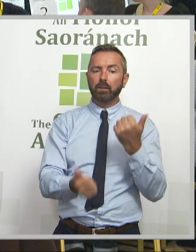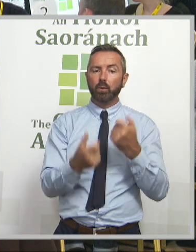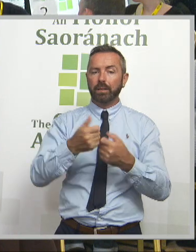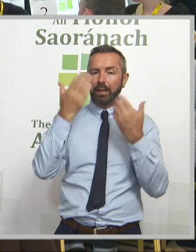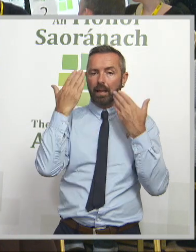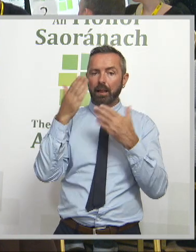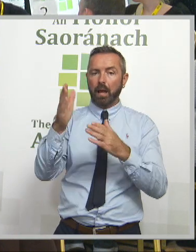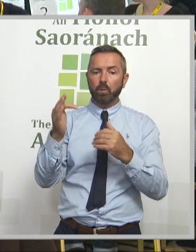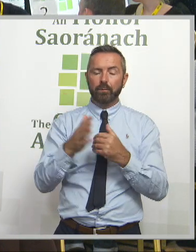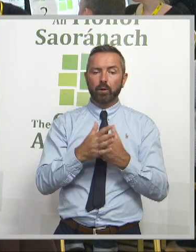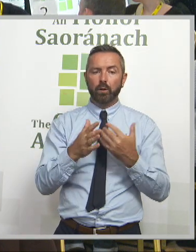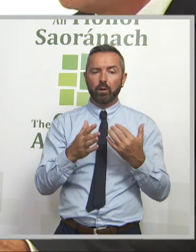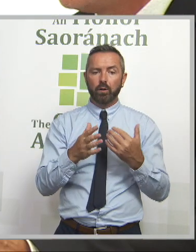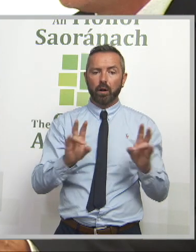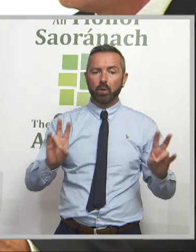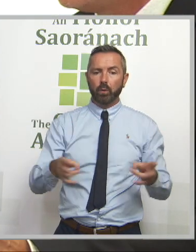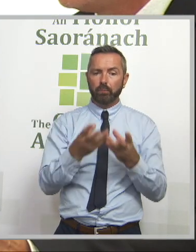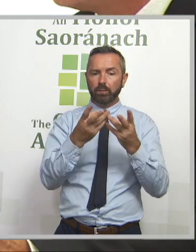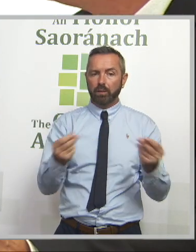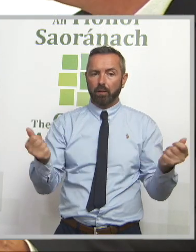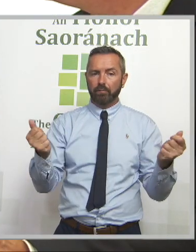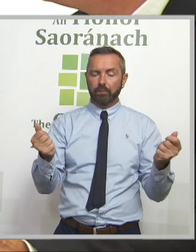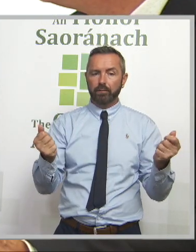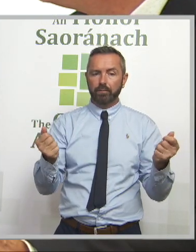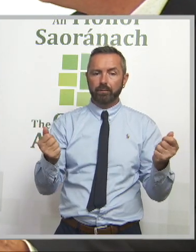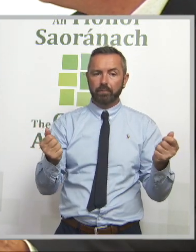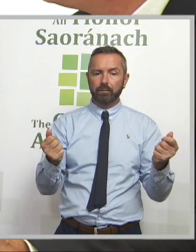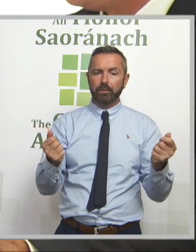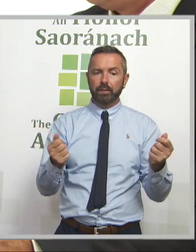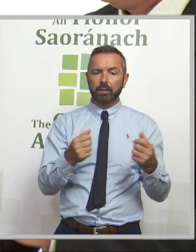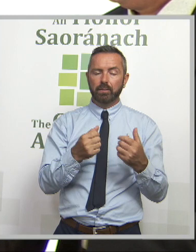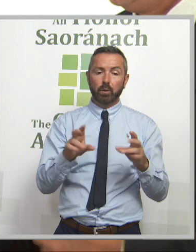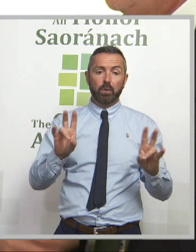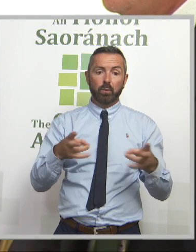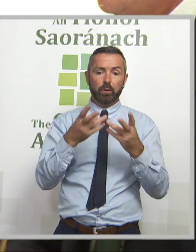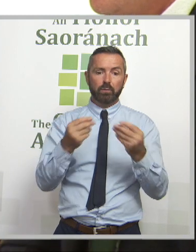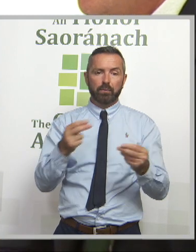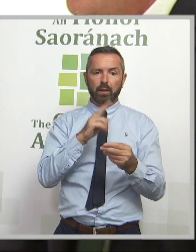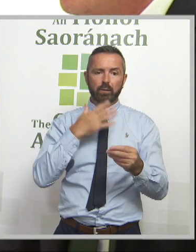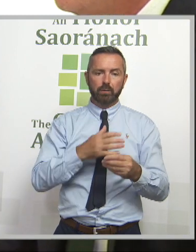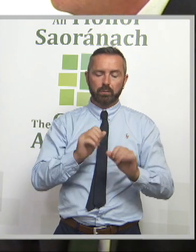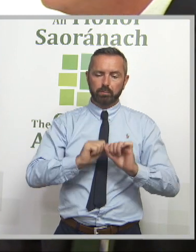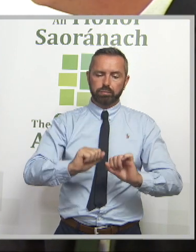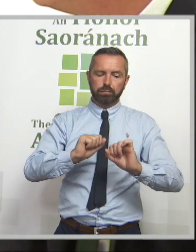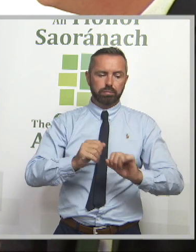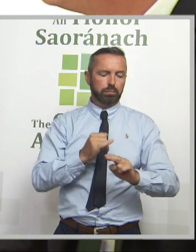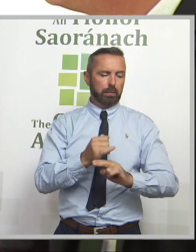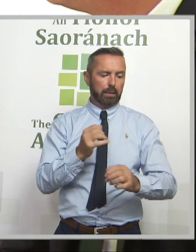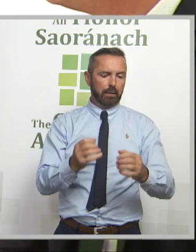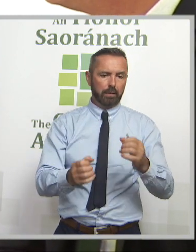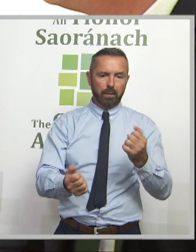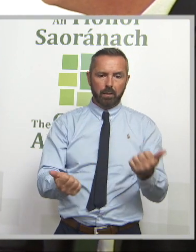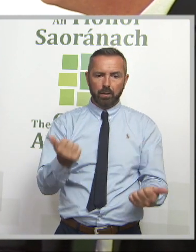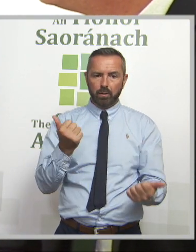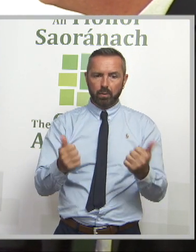allowed for the quick resolution. So instead of a case sitting in limbo for a long time on the court list,